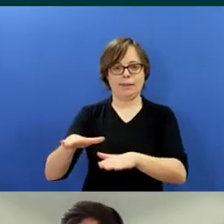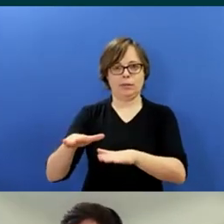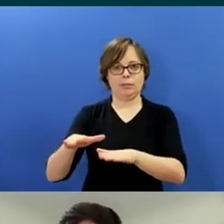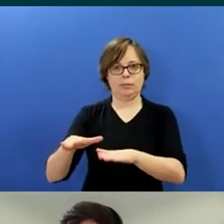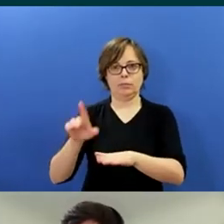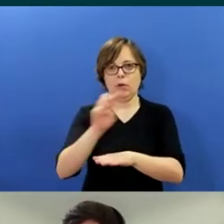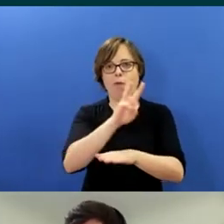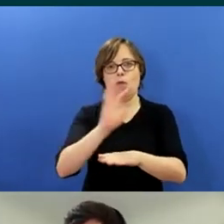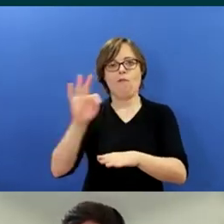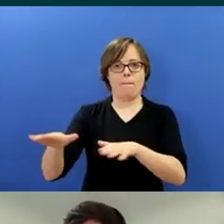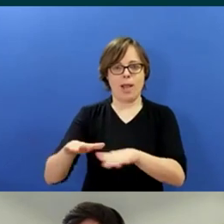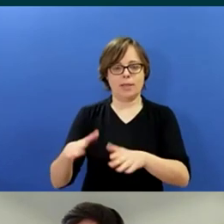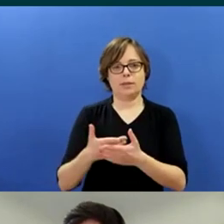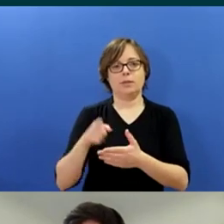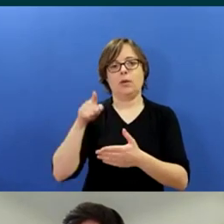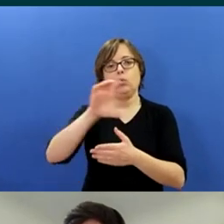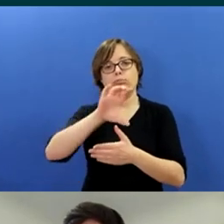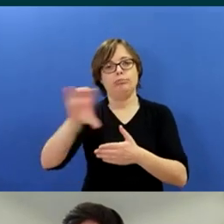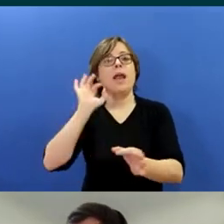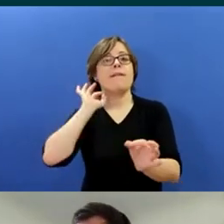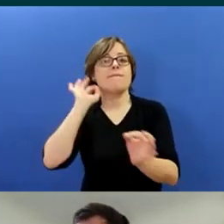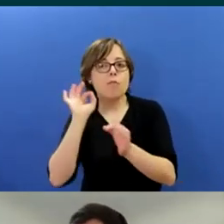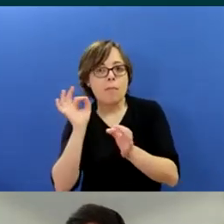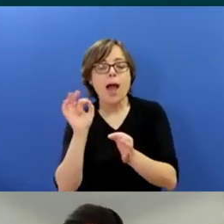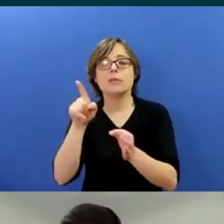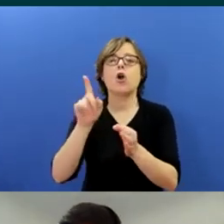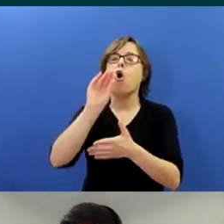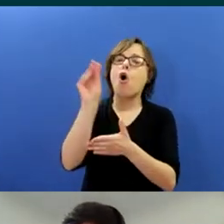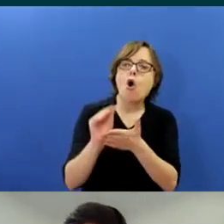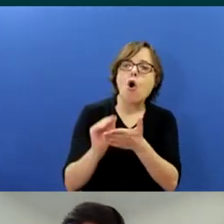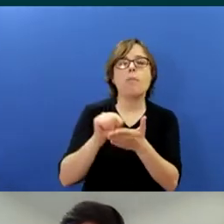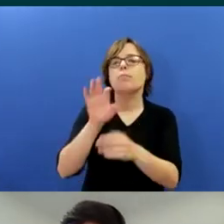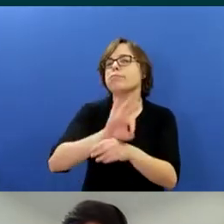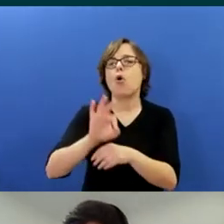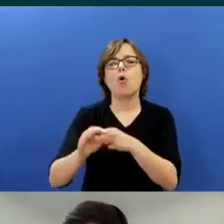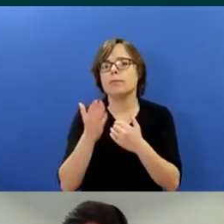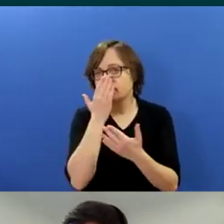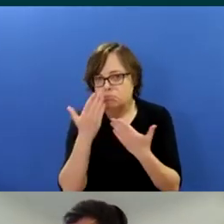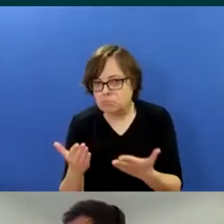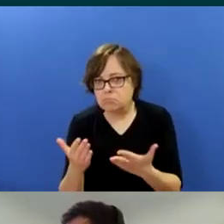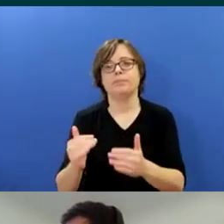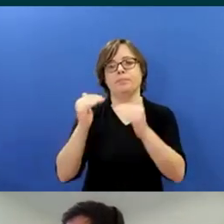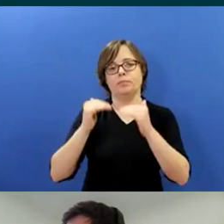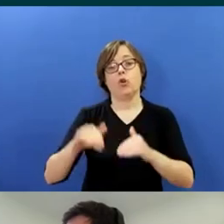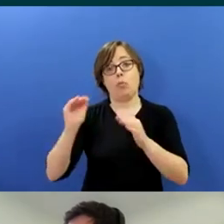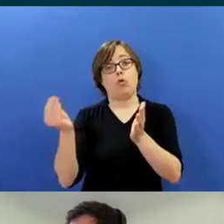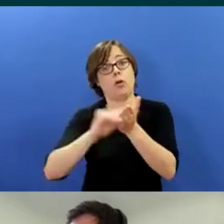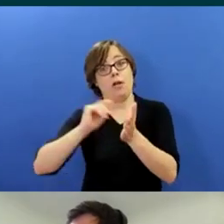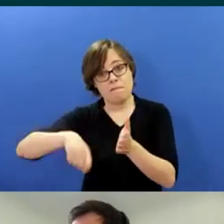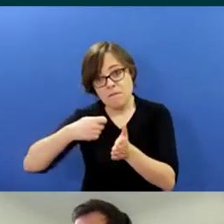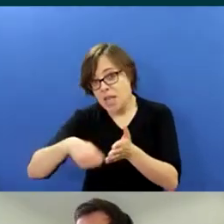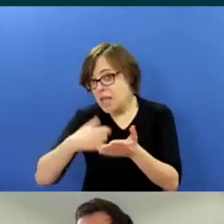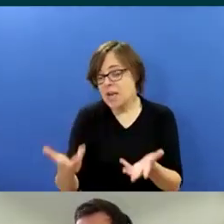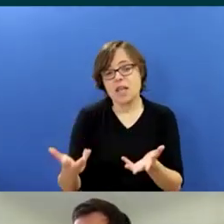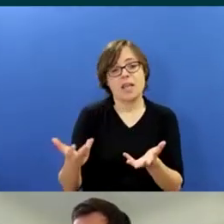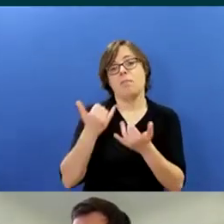the project can be described. Images, videos, or maps can also be uploaded here. And they have